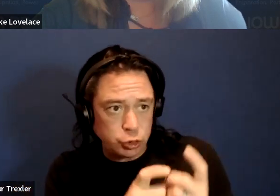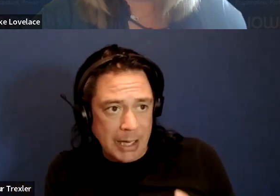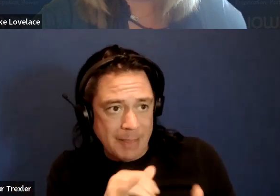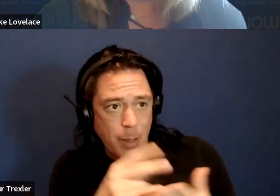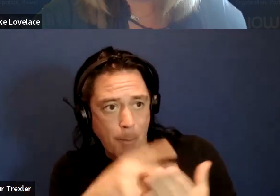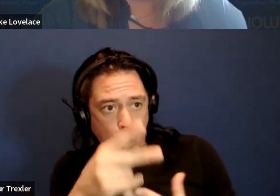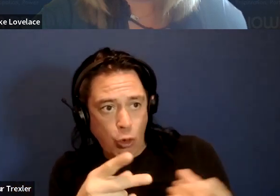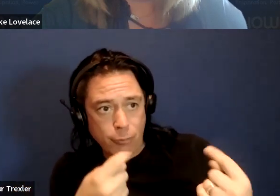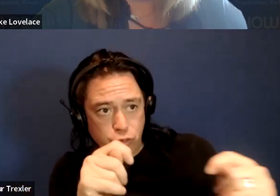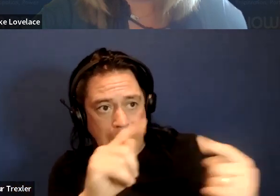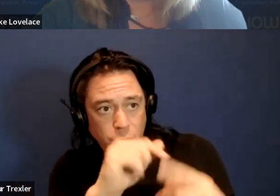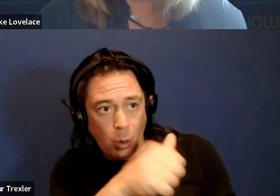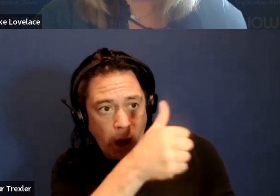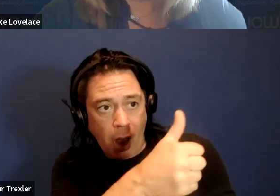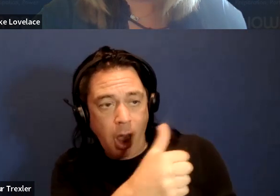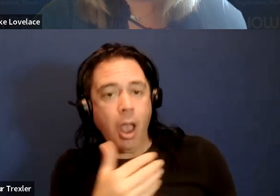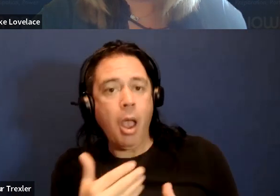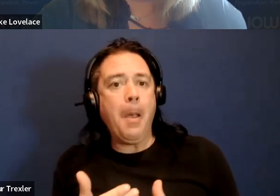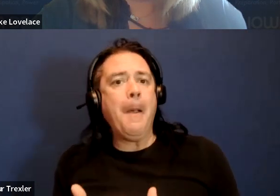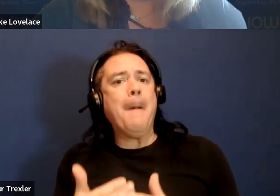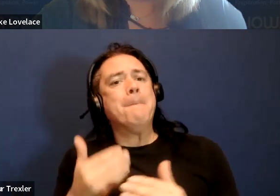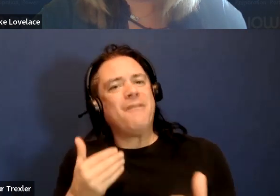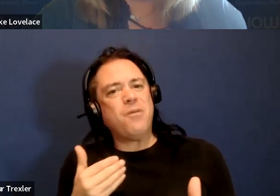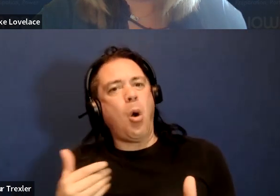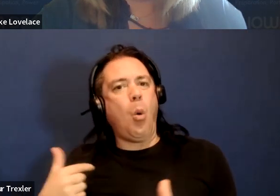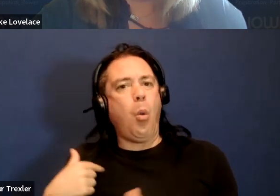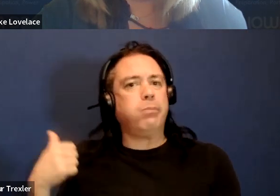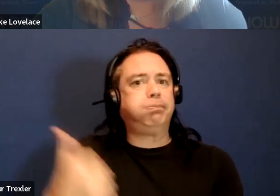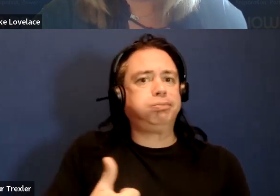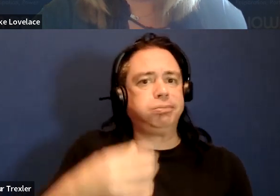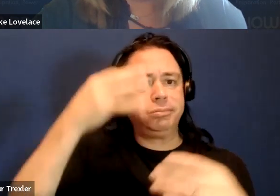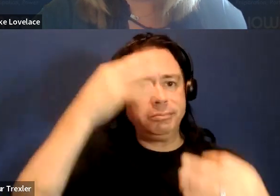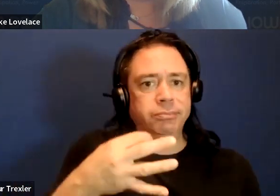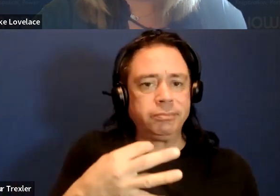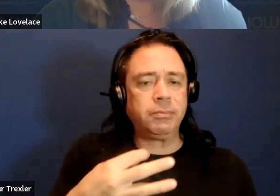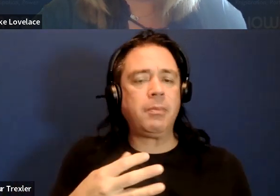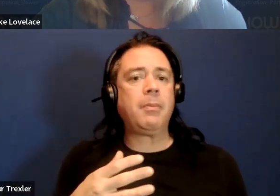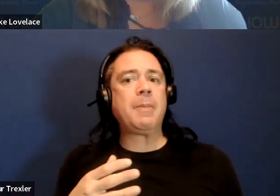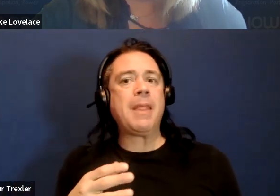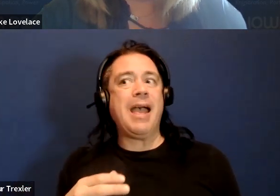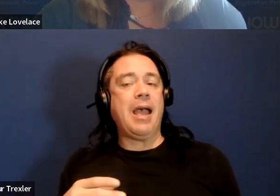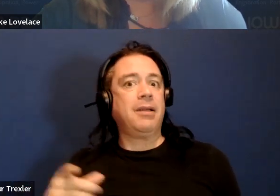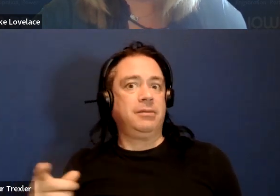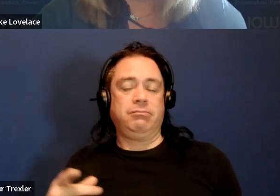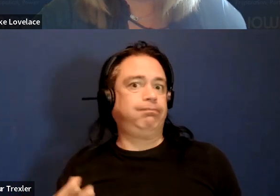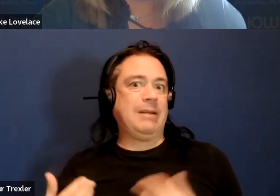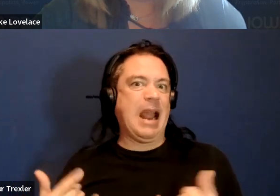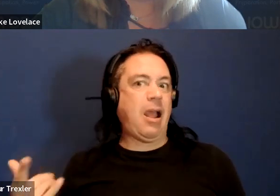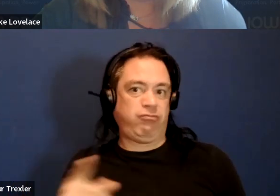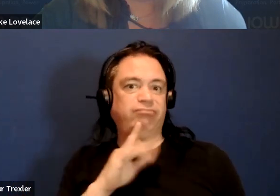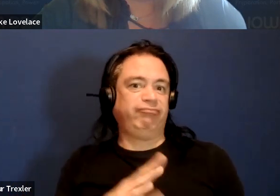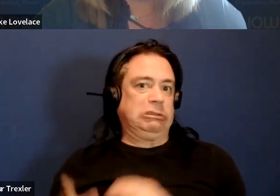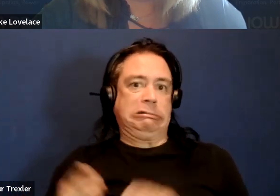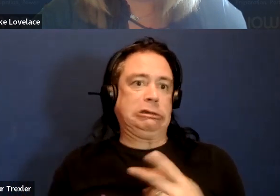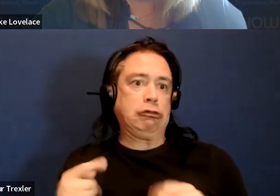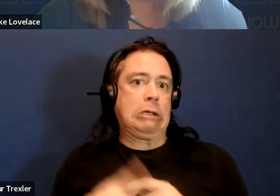is trying to make before, you know, these decisions are hastily run through, which they are being very hastily run through in